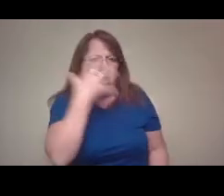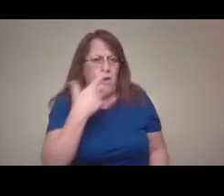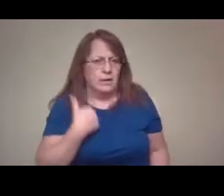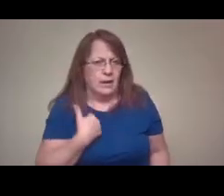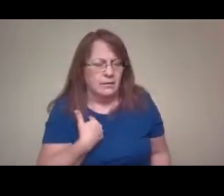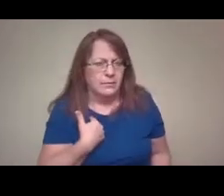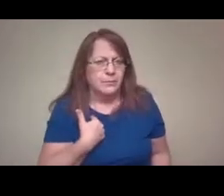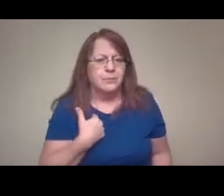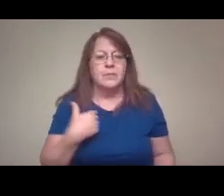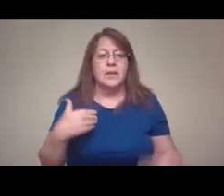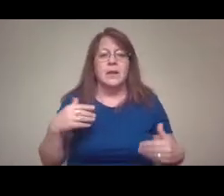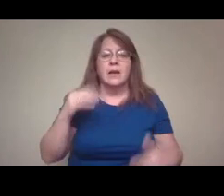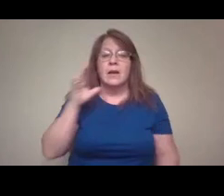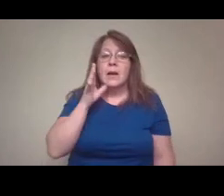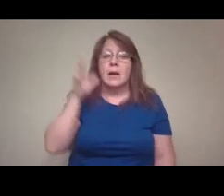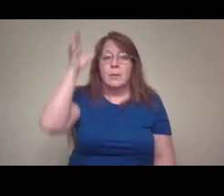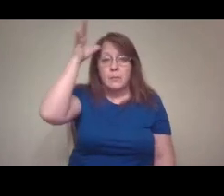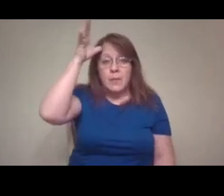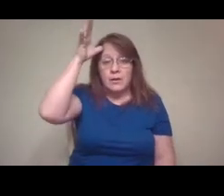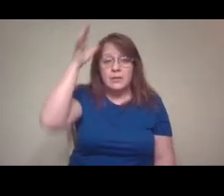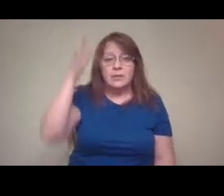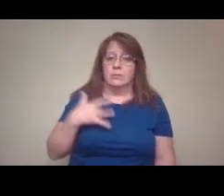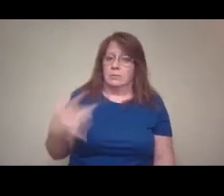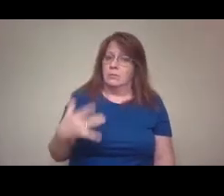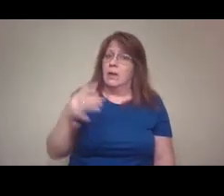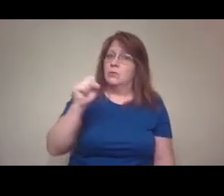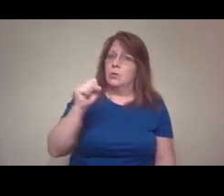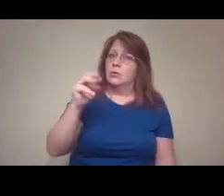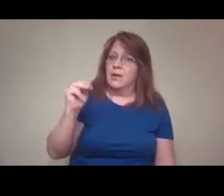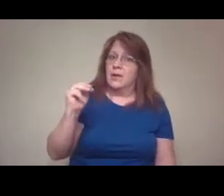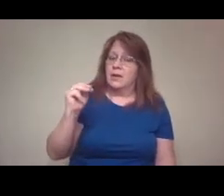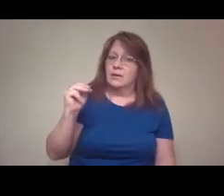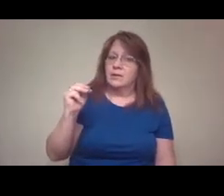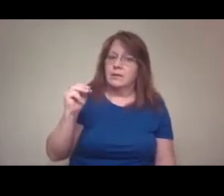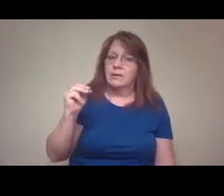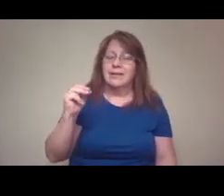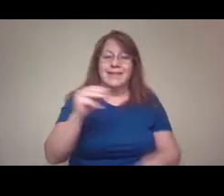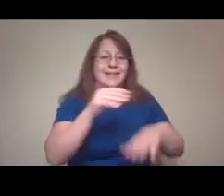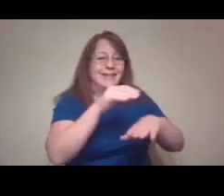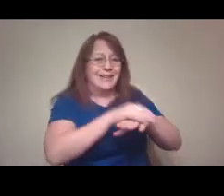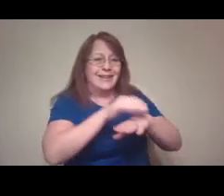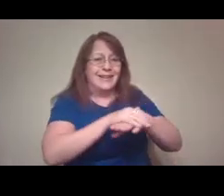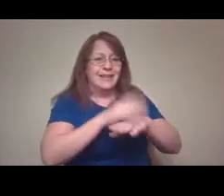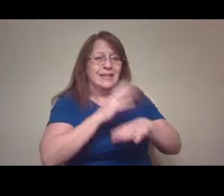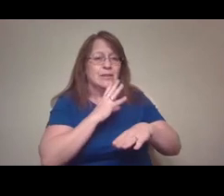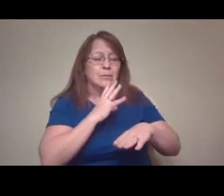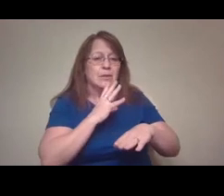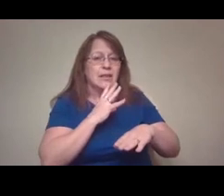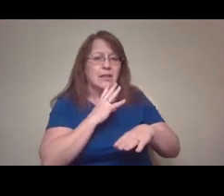Parents of youth in Adams County also noted a concern about social media. English-speaking parents uniquely mentioned a